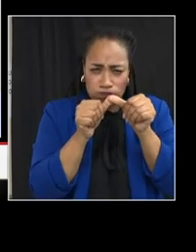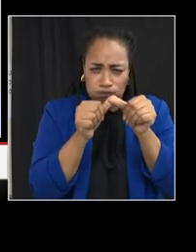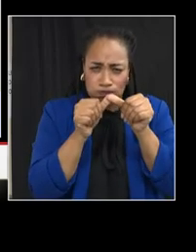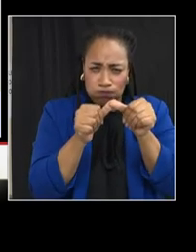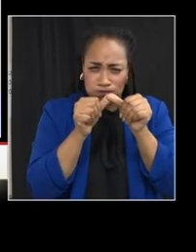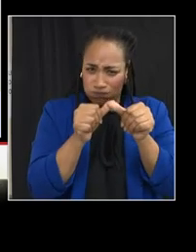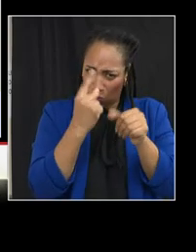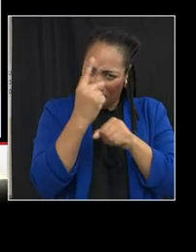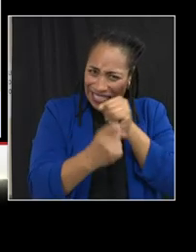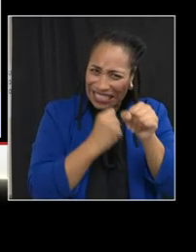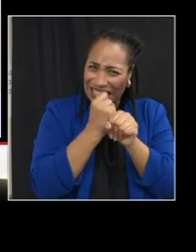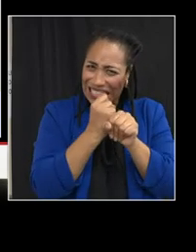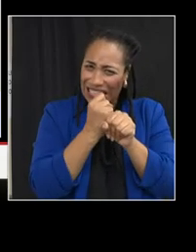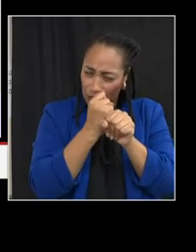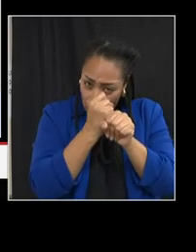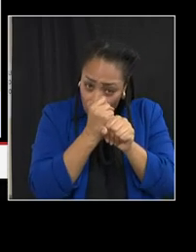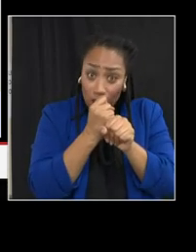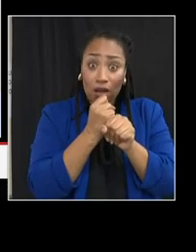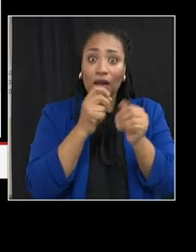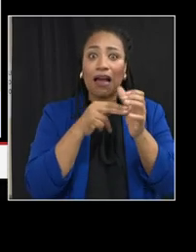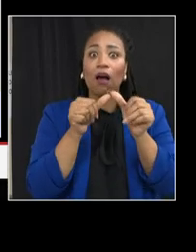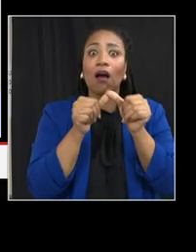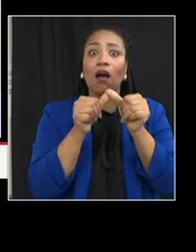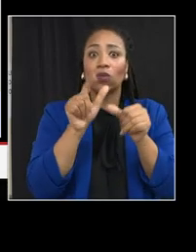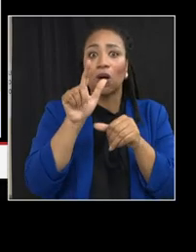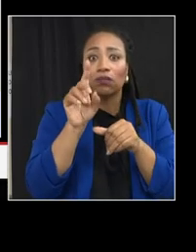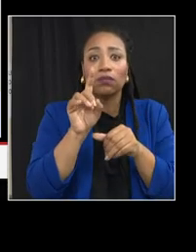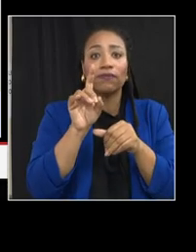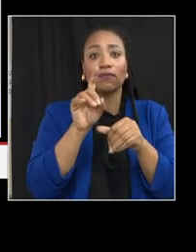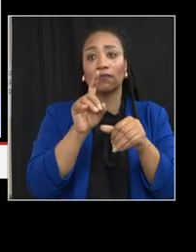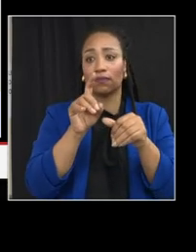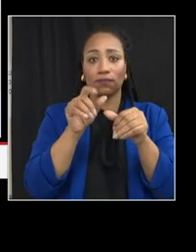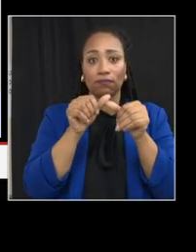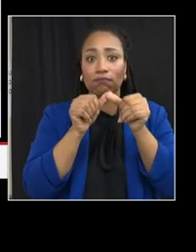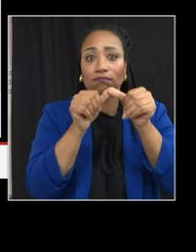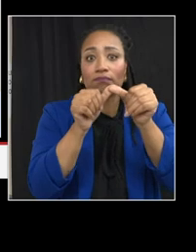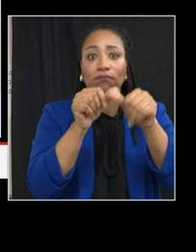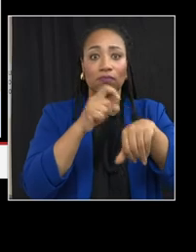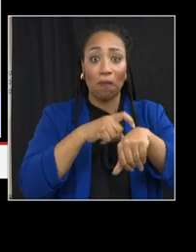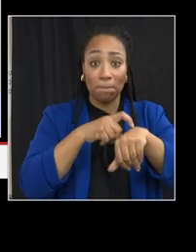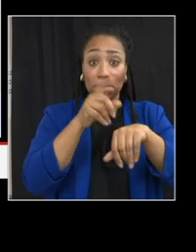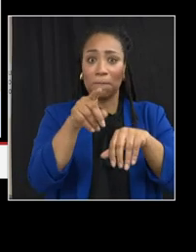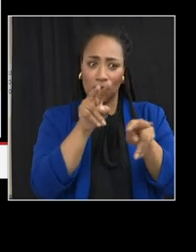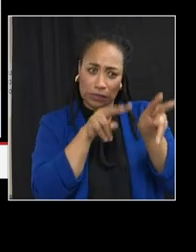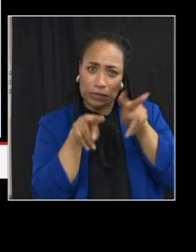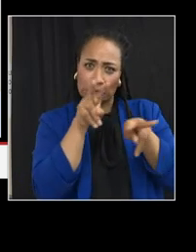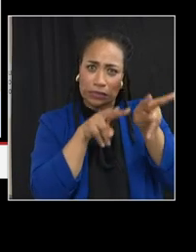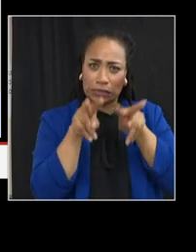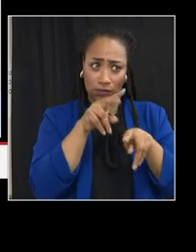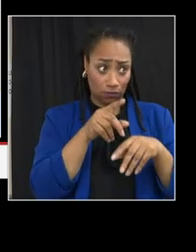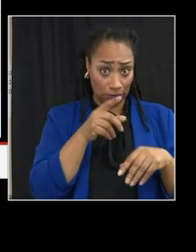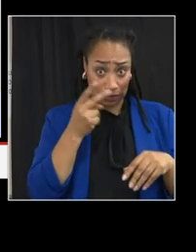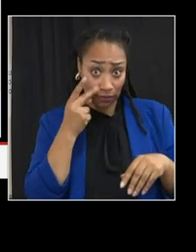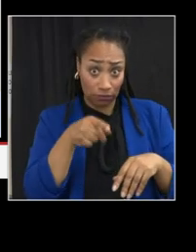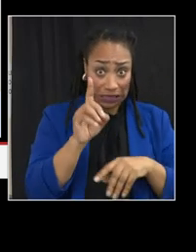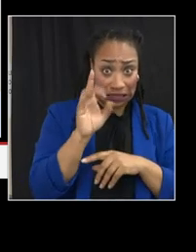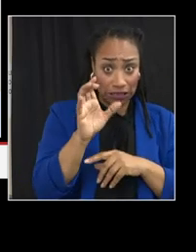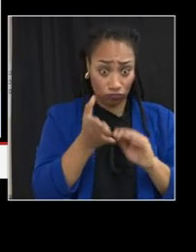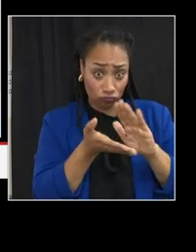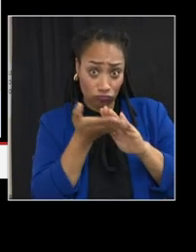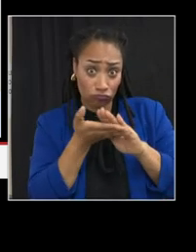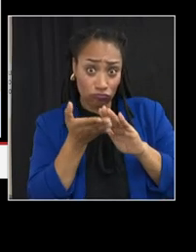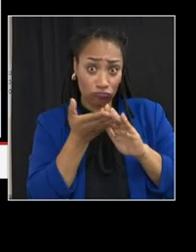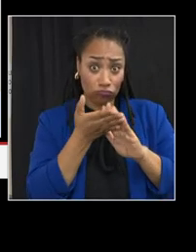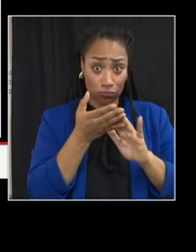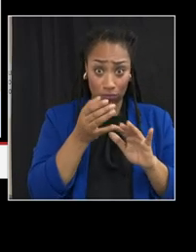the principles of accounting that are third party to us to see if we're doing what we're supposed to be doing. We're paying people the